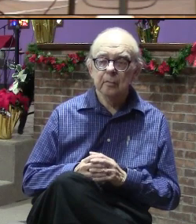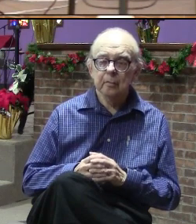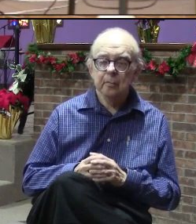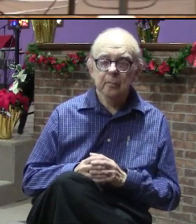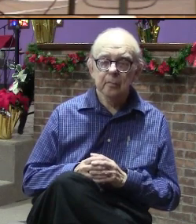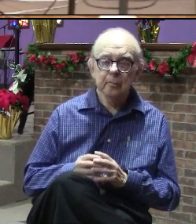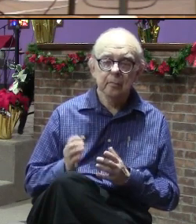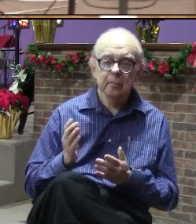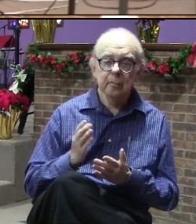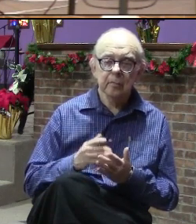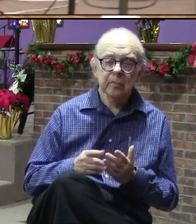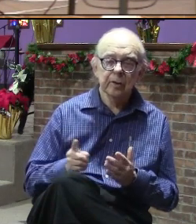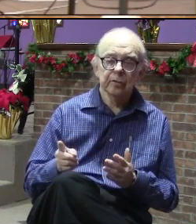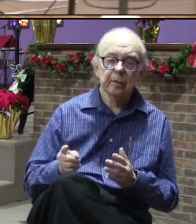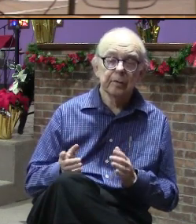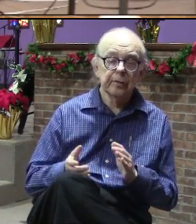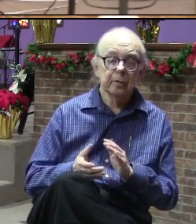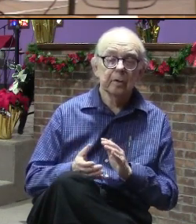some of you got married